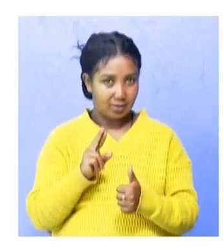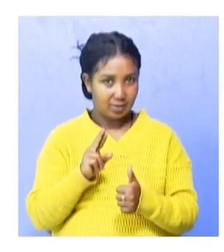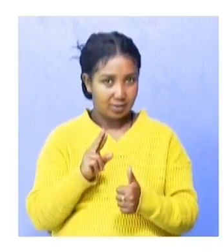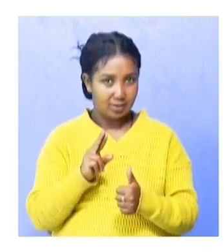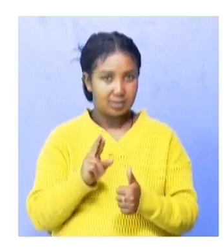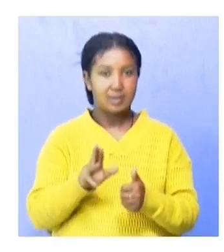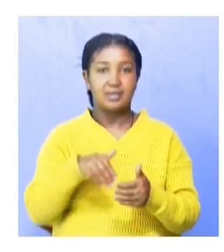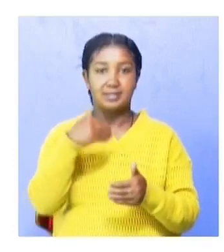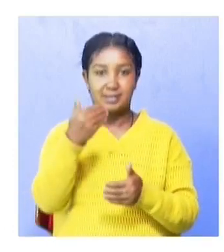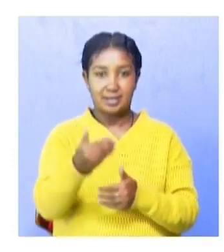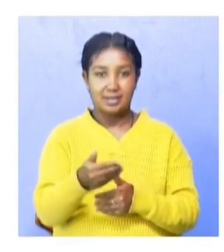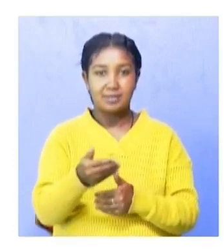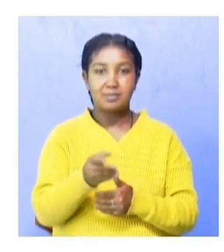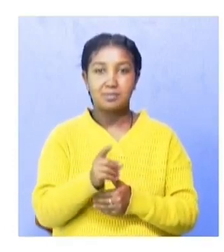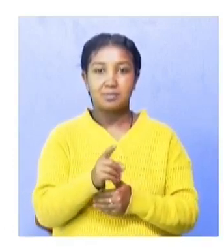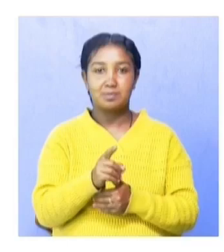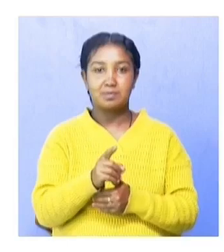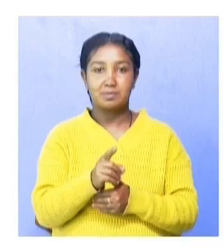then,